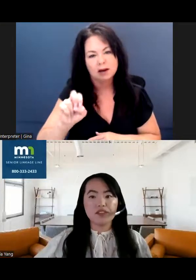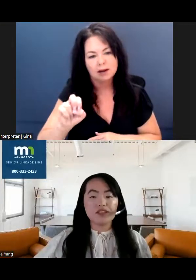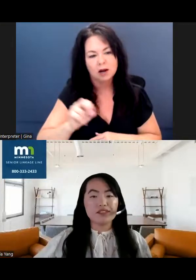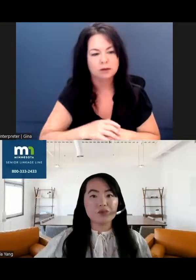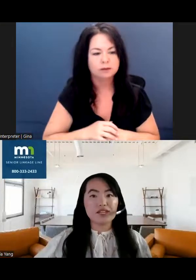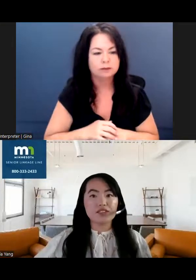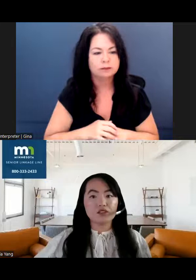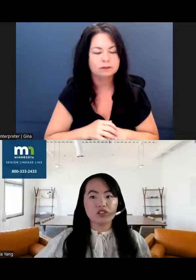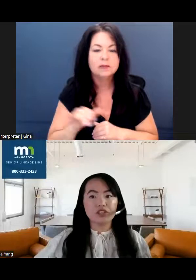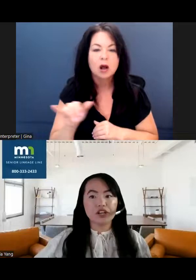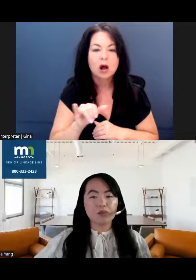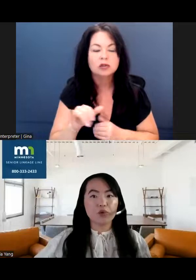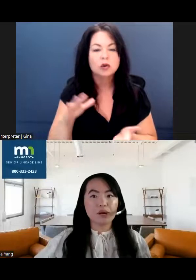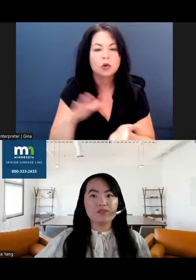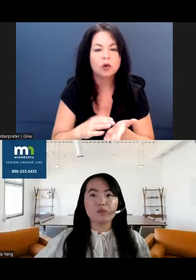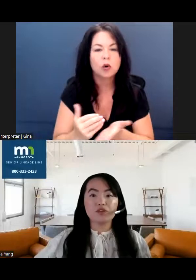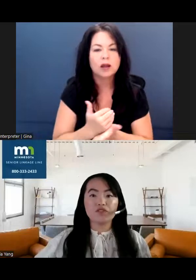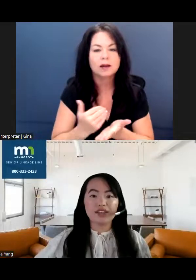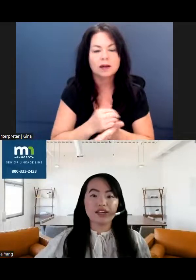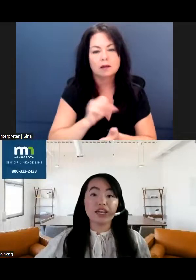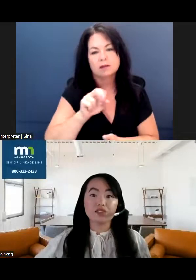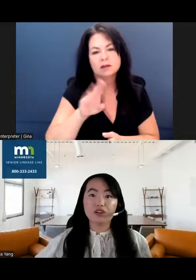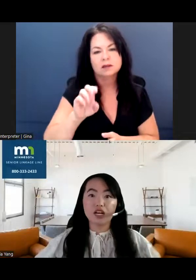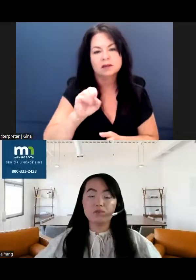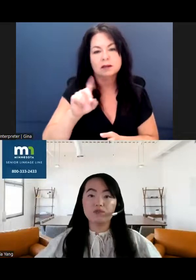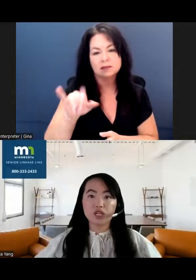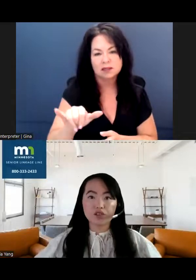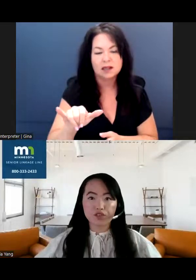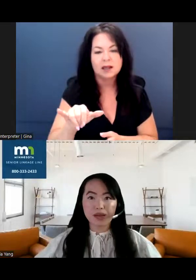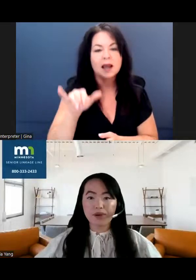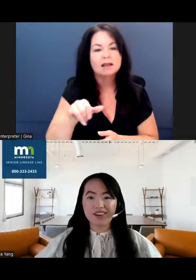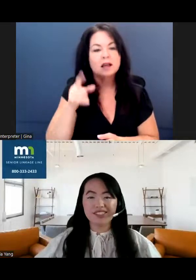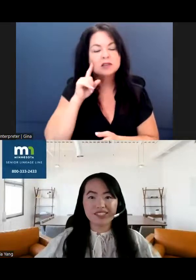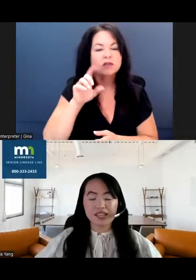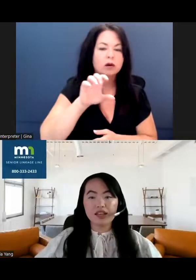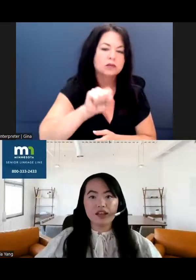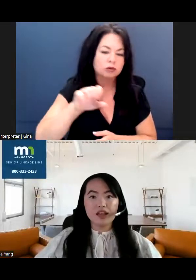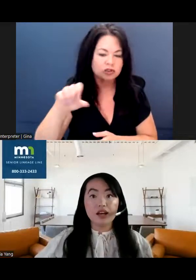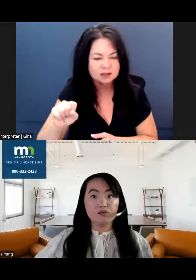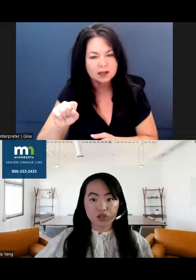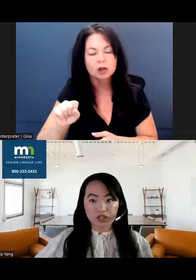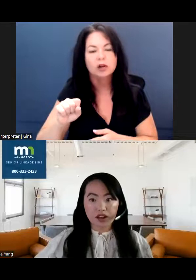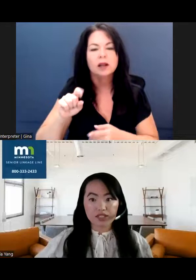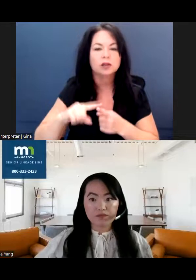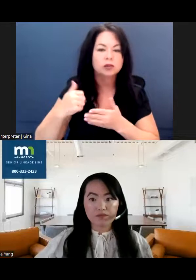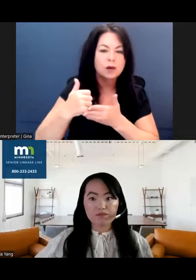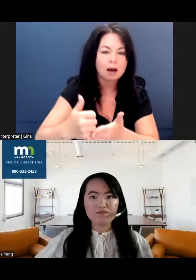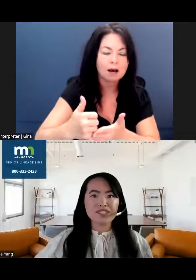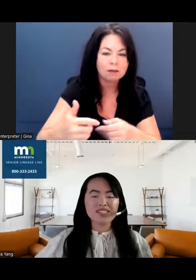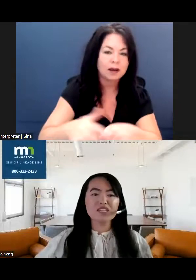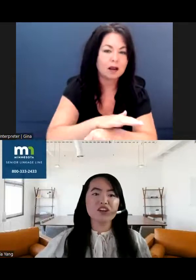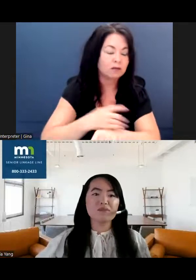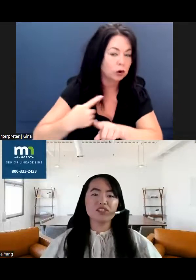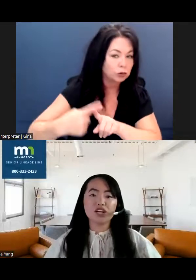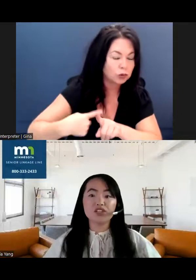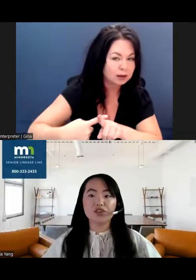subsidy. This one is a Social Security program to provide that extra help to cover for that Part D drug costs.